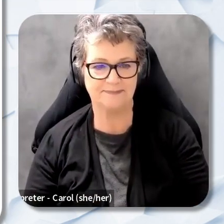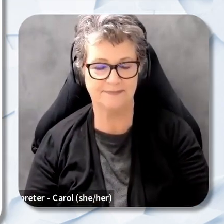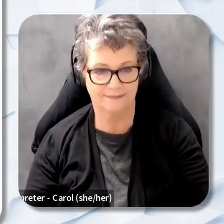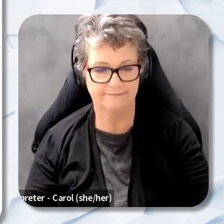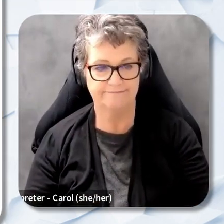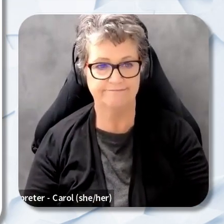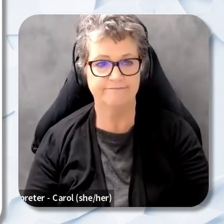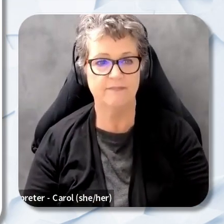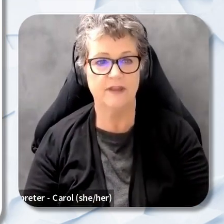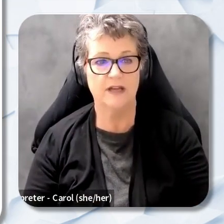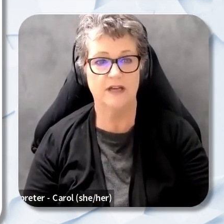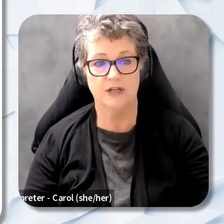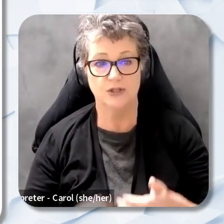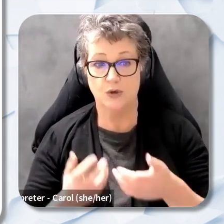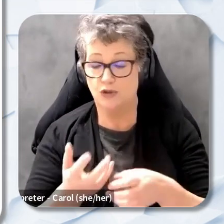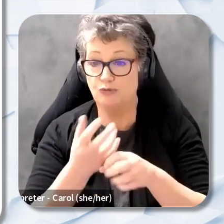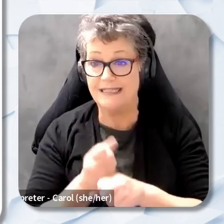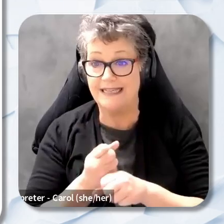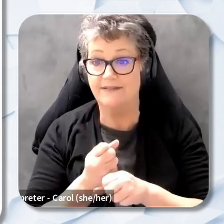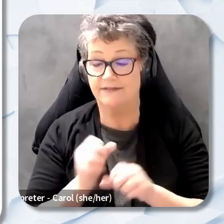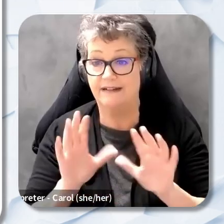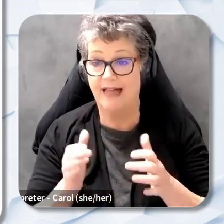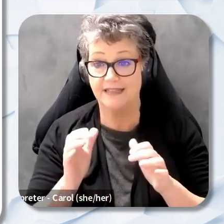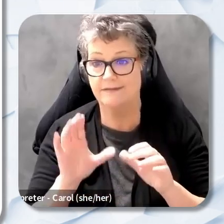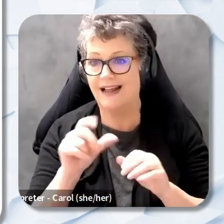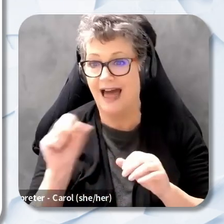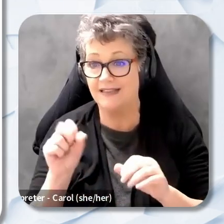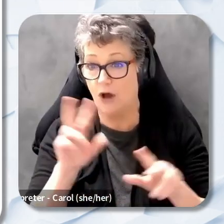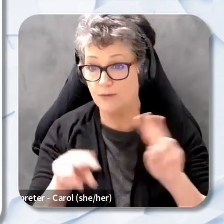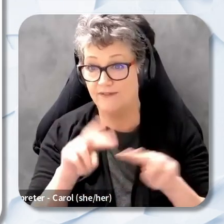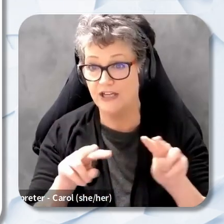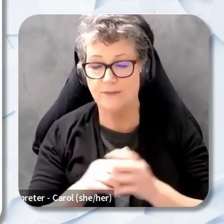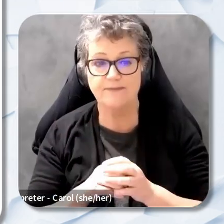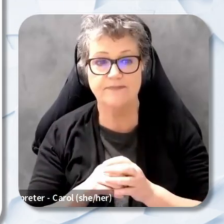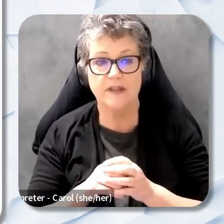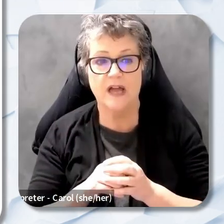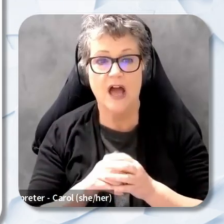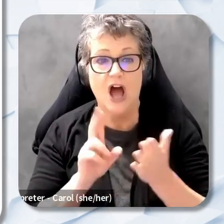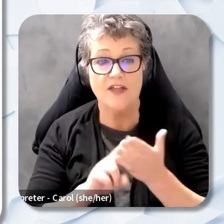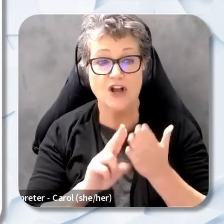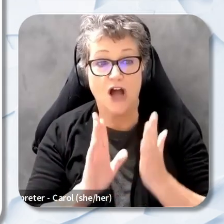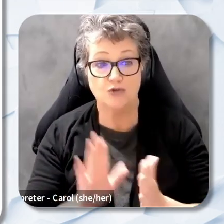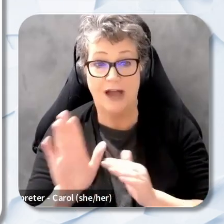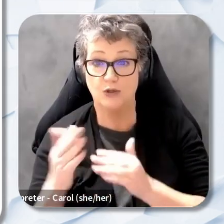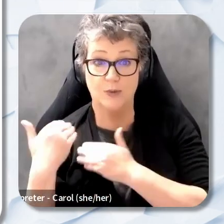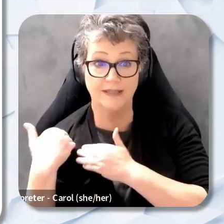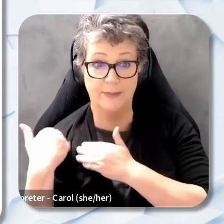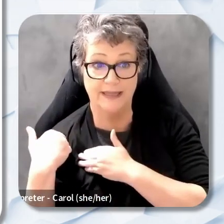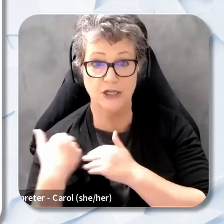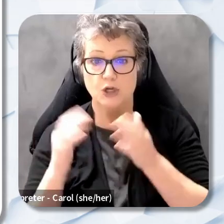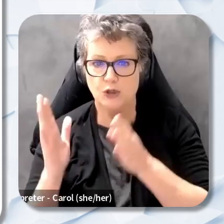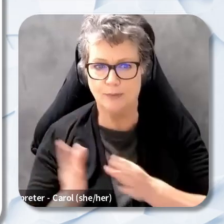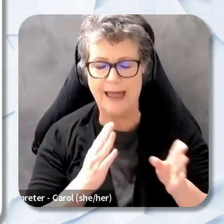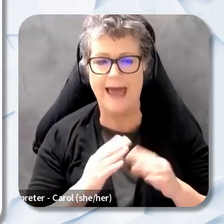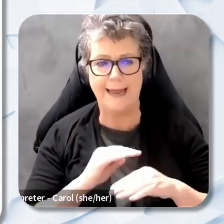Okay, so for obtaining class observations, it is the contractor's responsibility to plan and